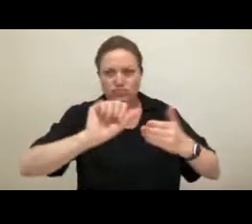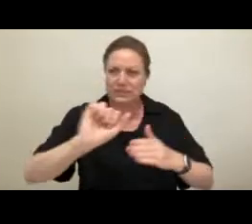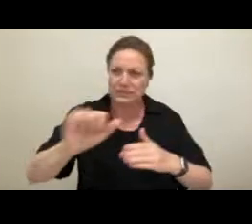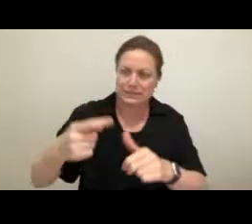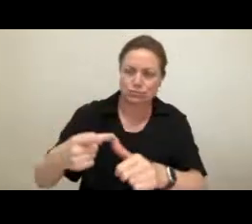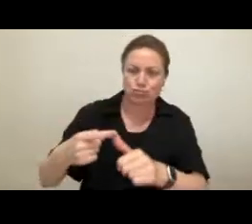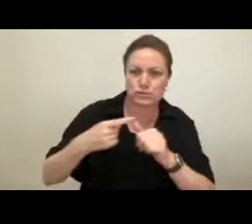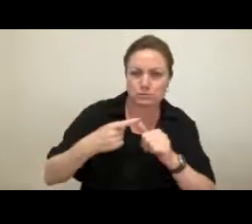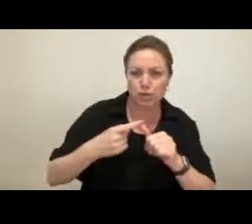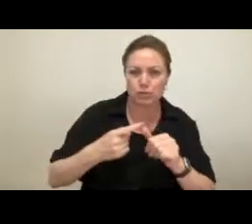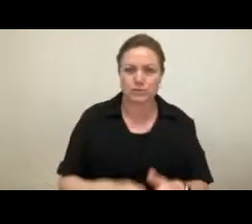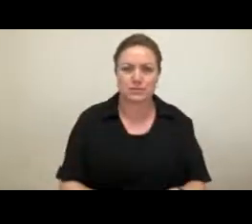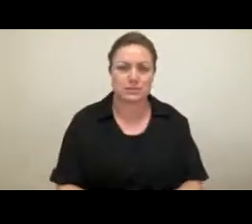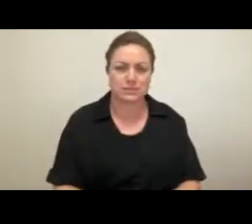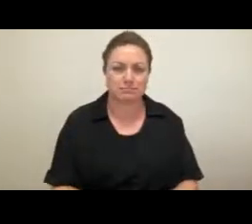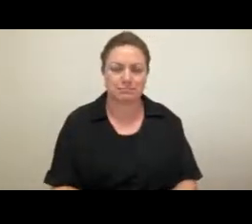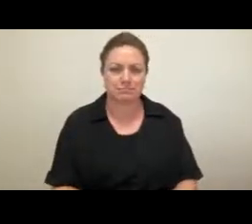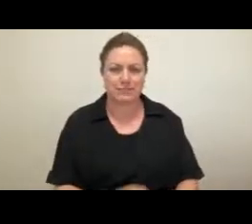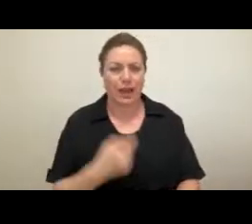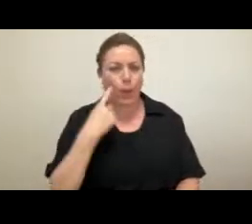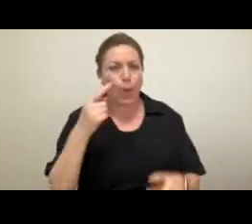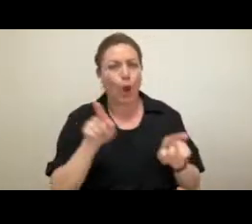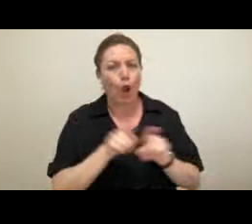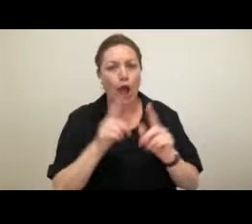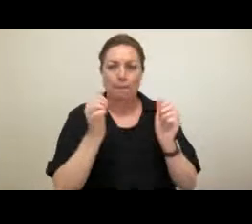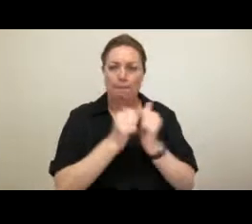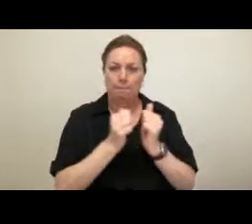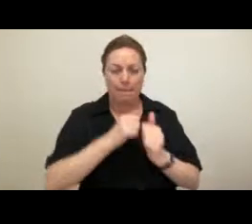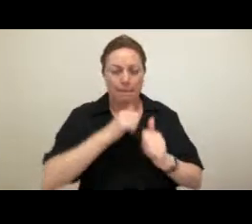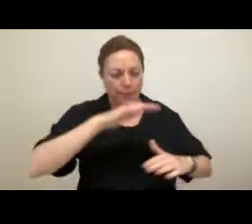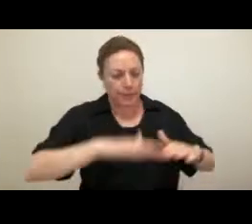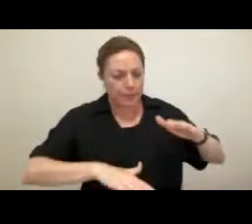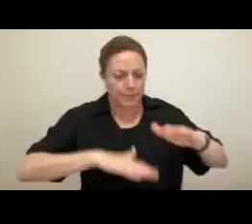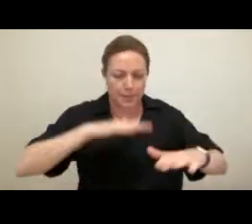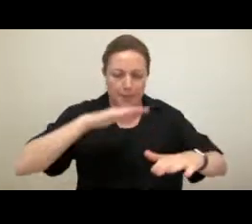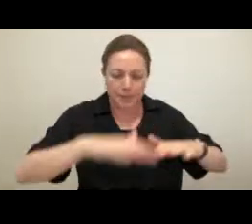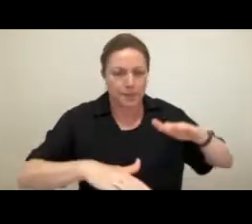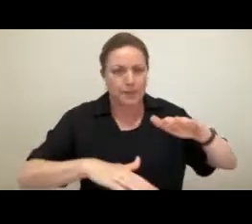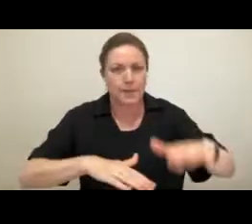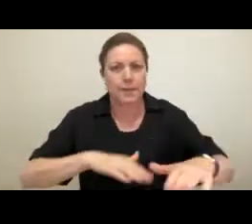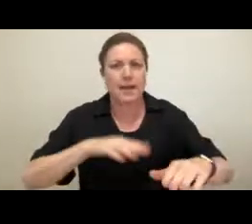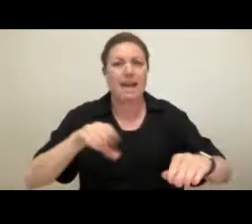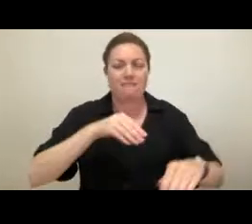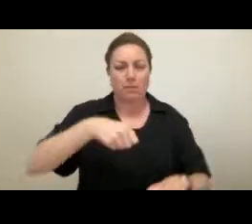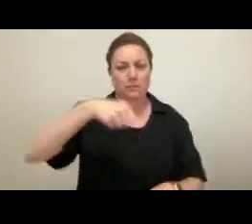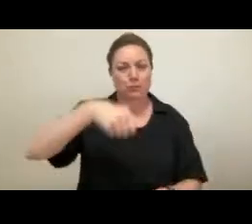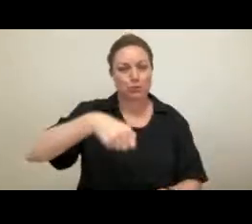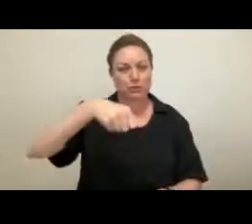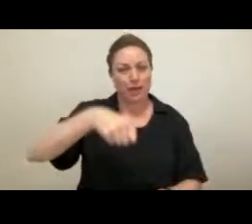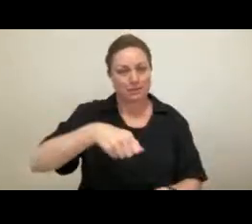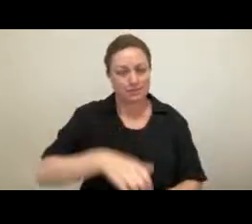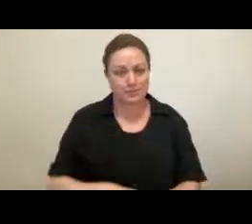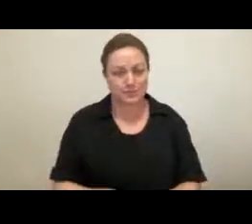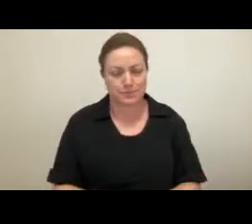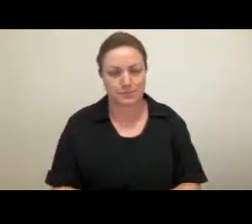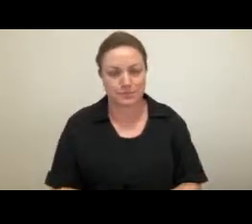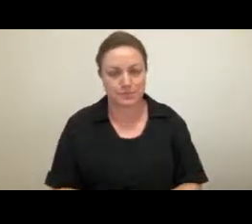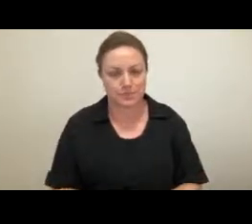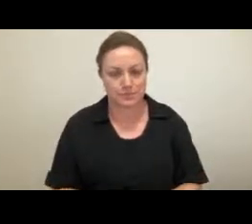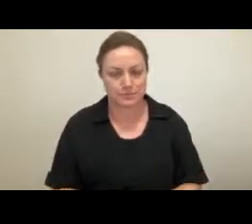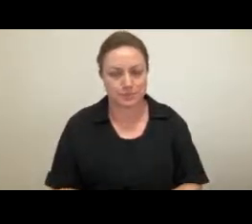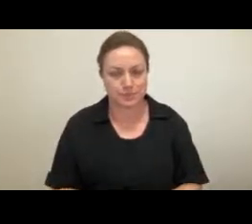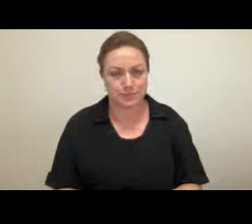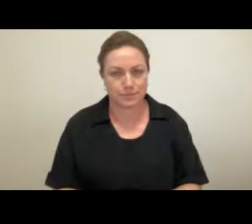falling from a briefcase across the station plazas. Sydney Metro has commissioned 19